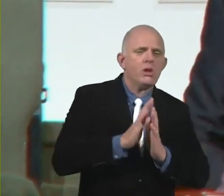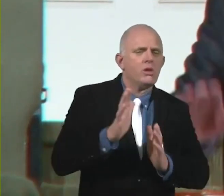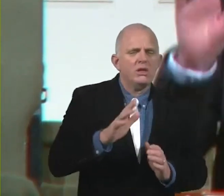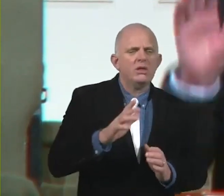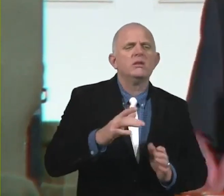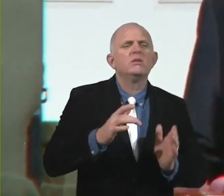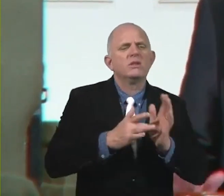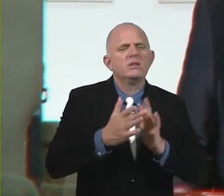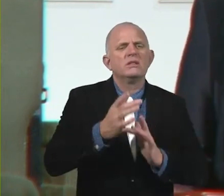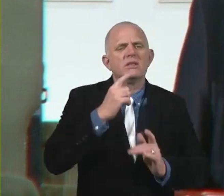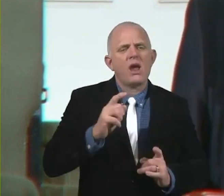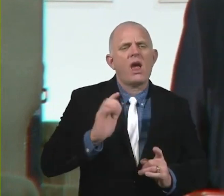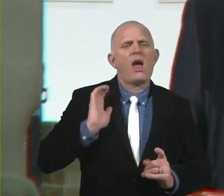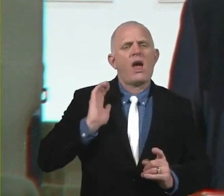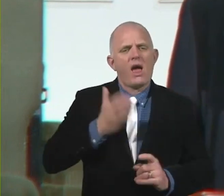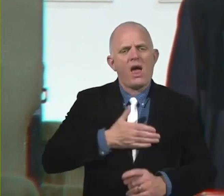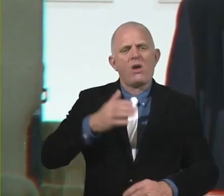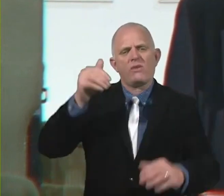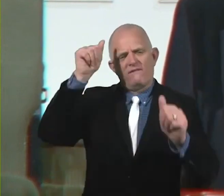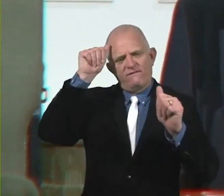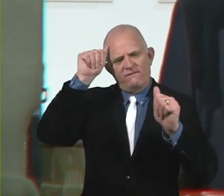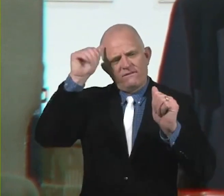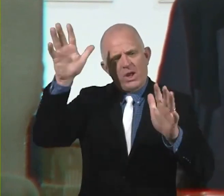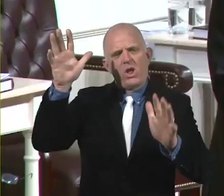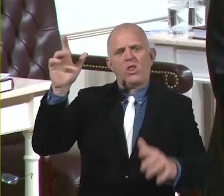say, our Father.